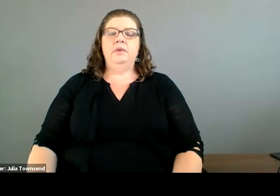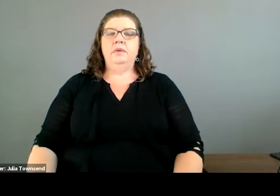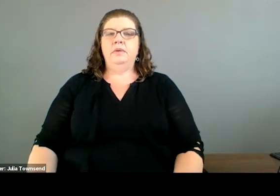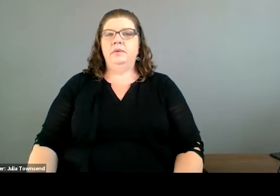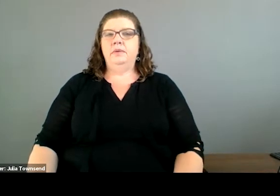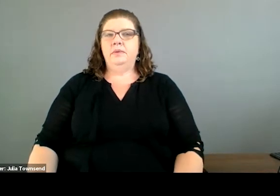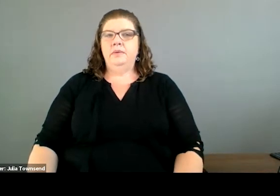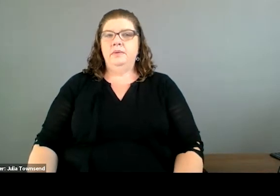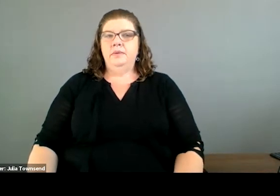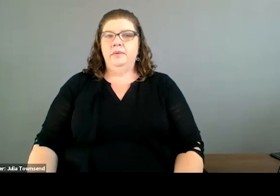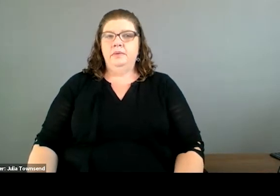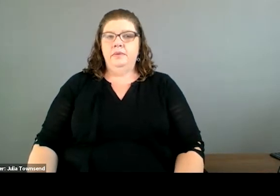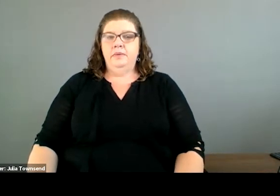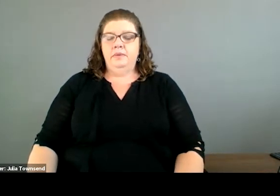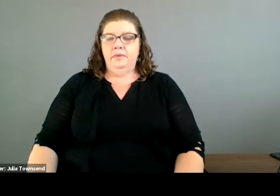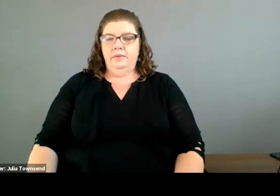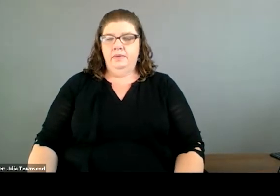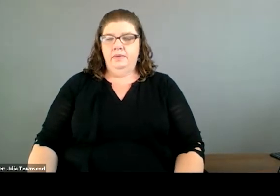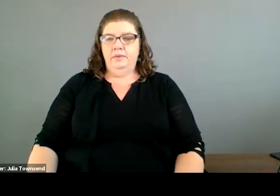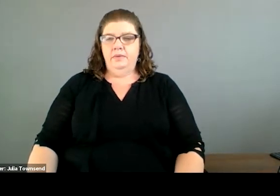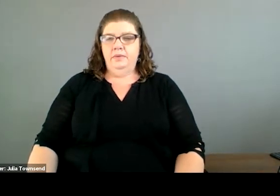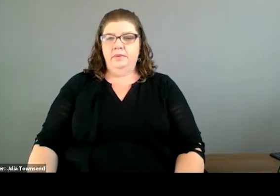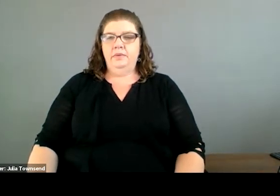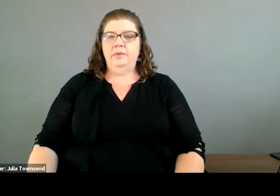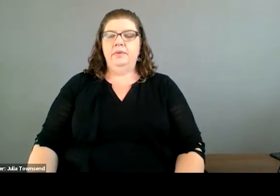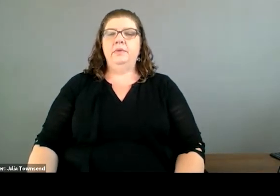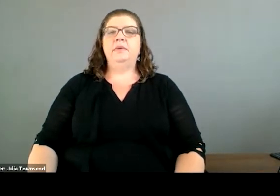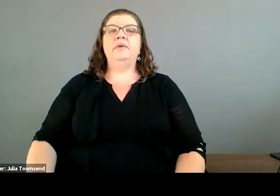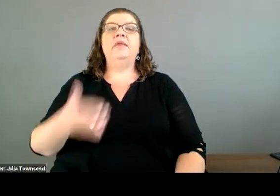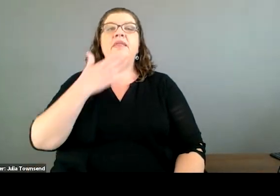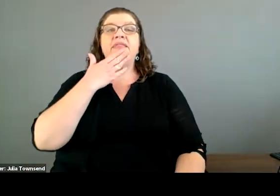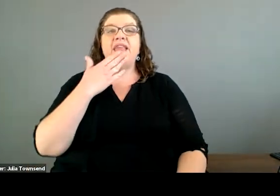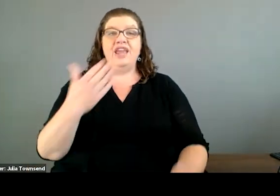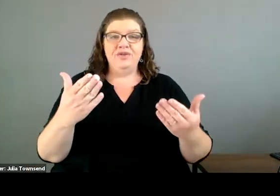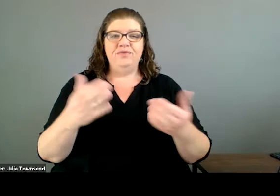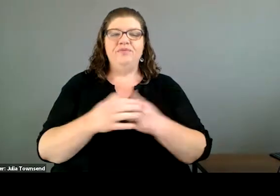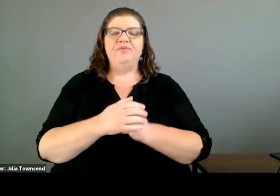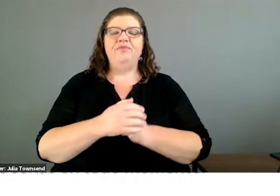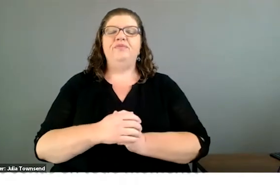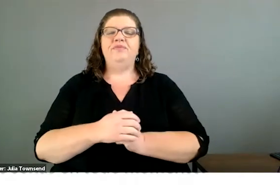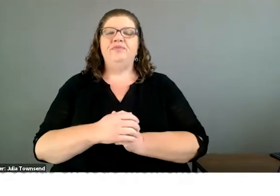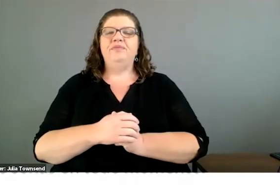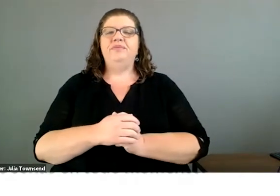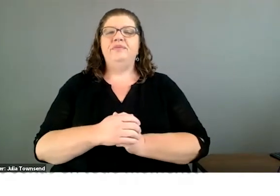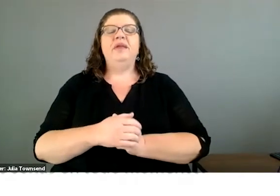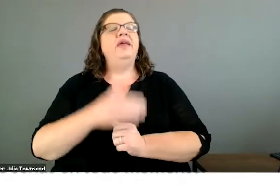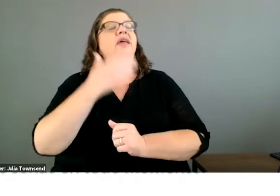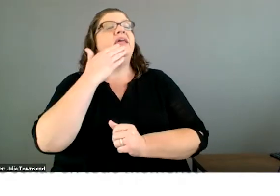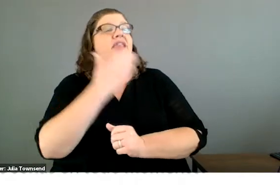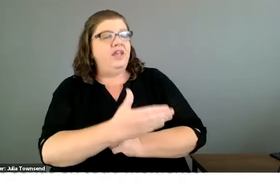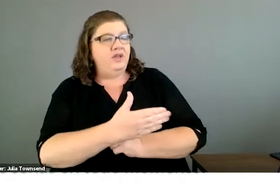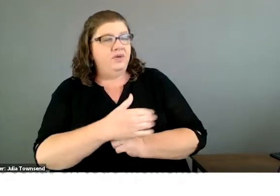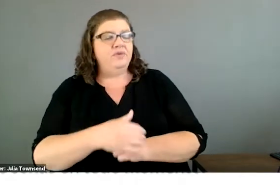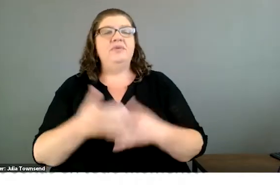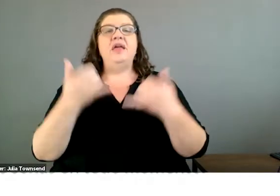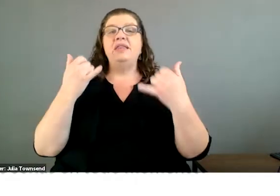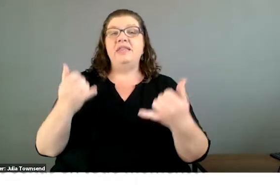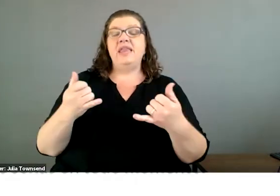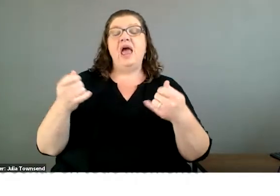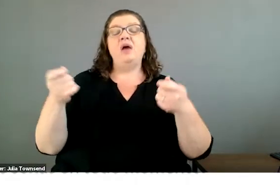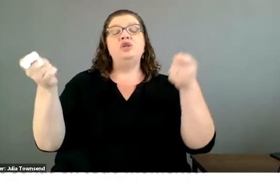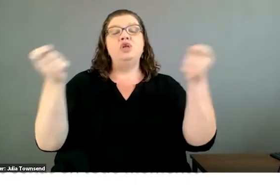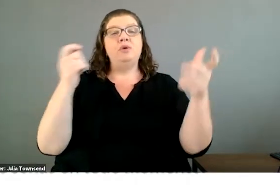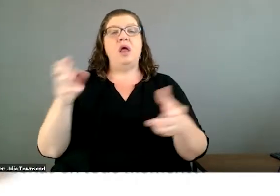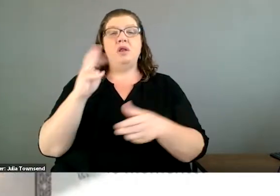de señas en todo momento. Gracias. Thank you. And thank you. Now, Superintendent